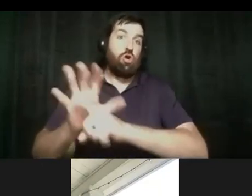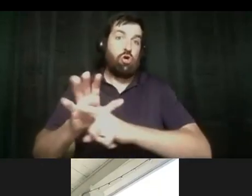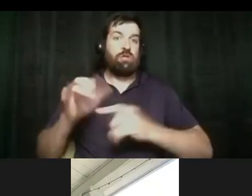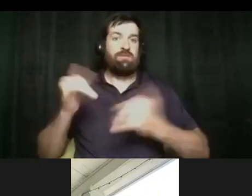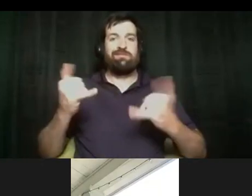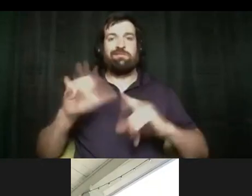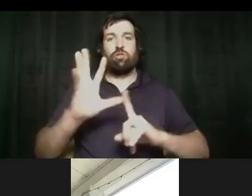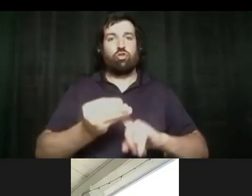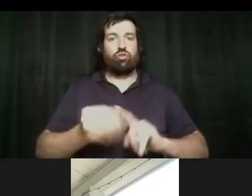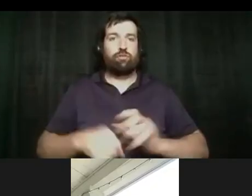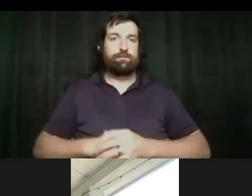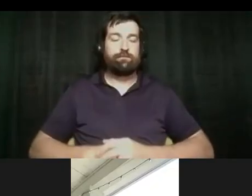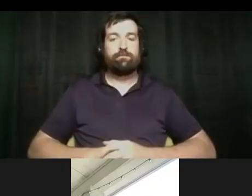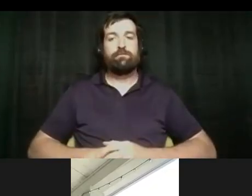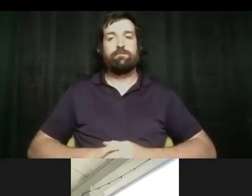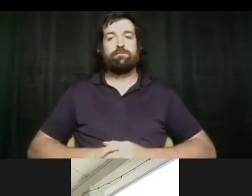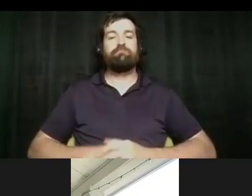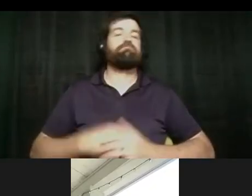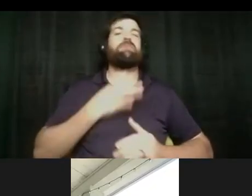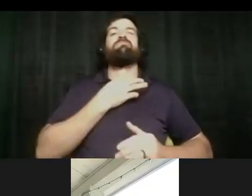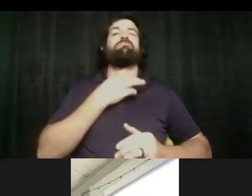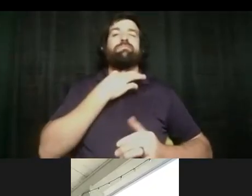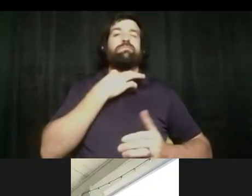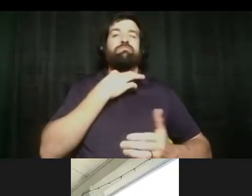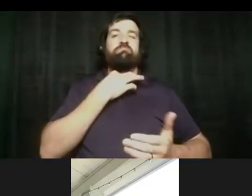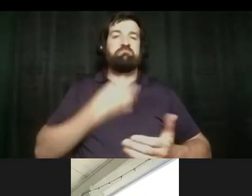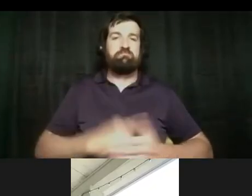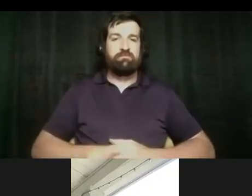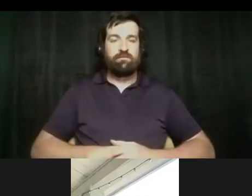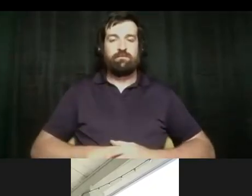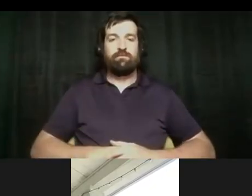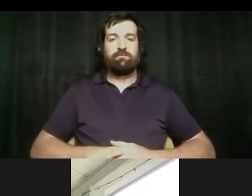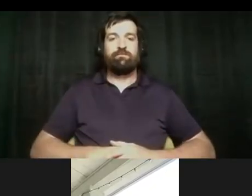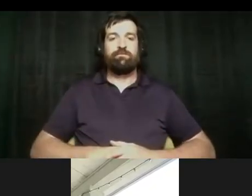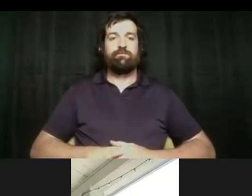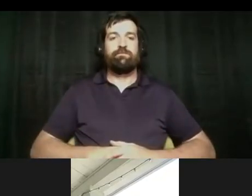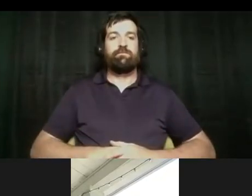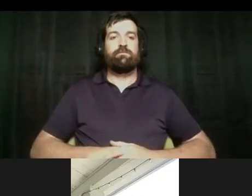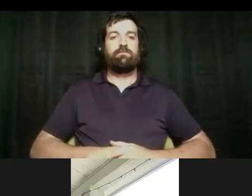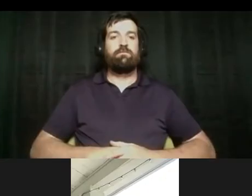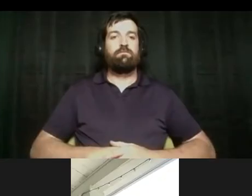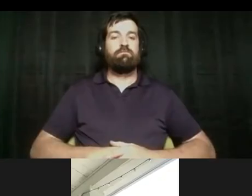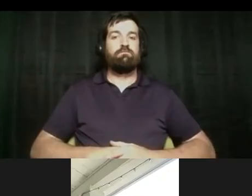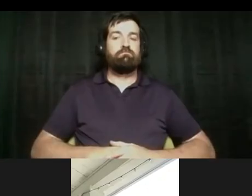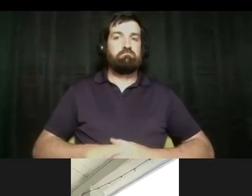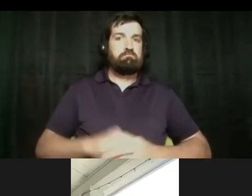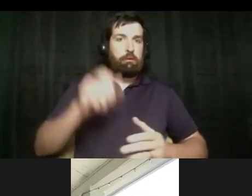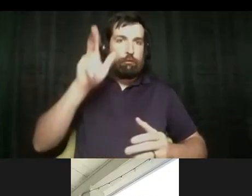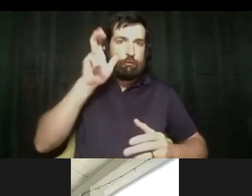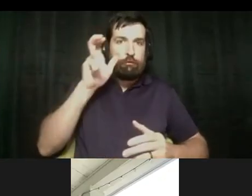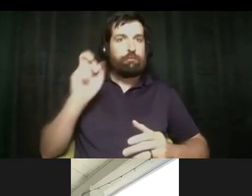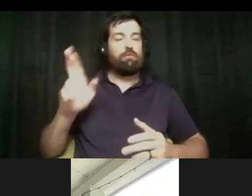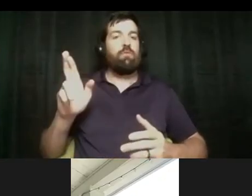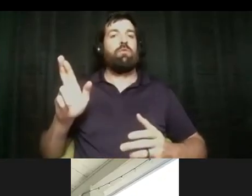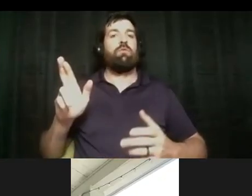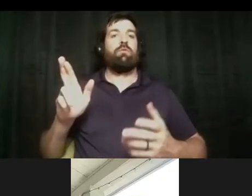culture. So I was curious, if you heard or, do